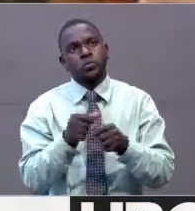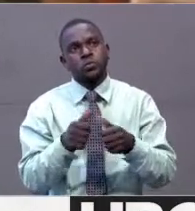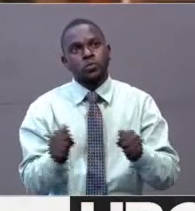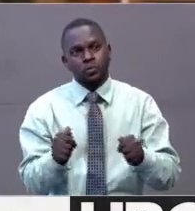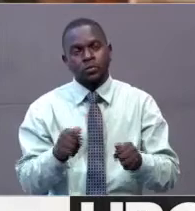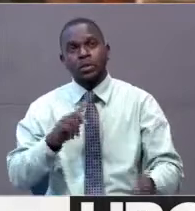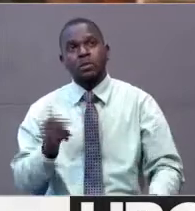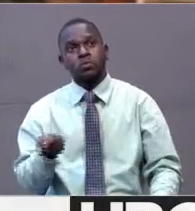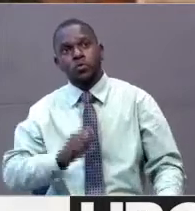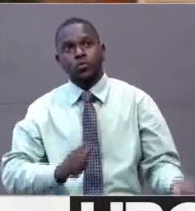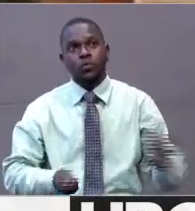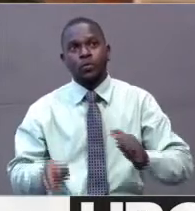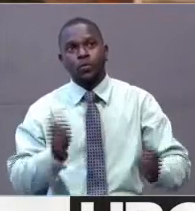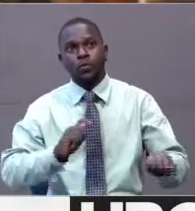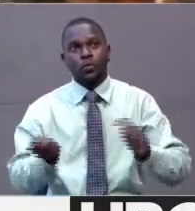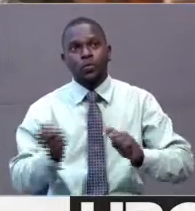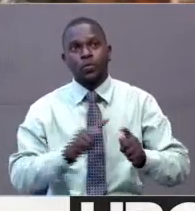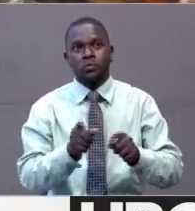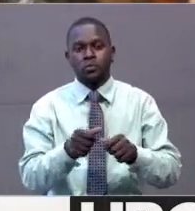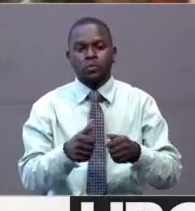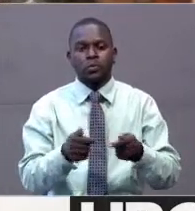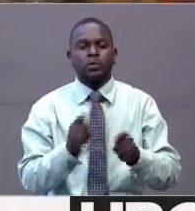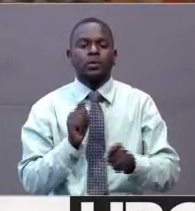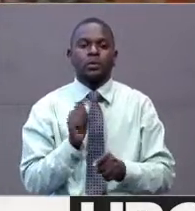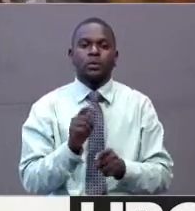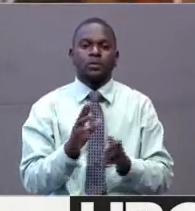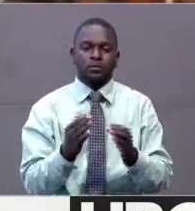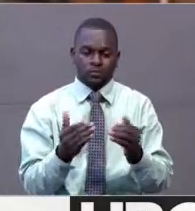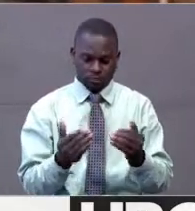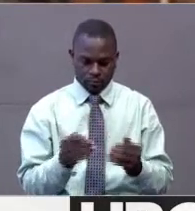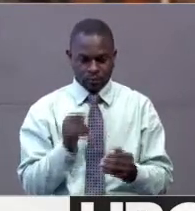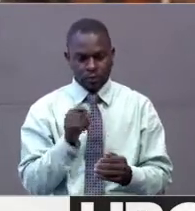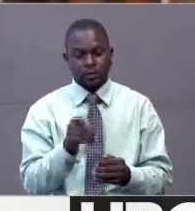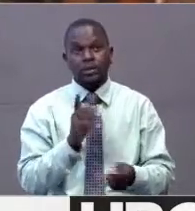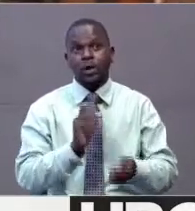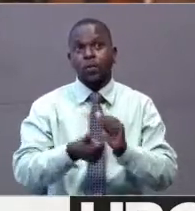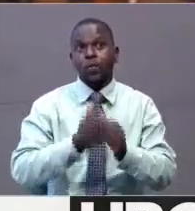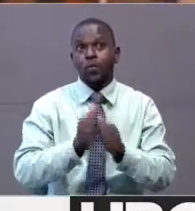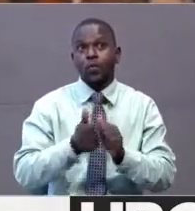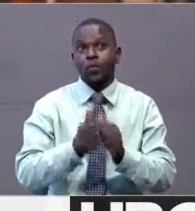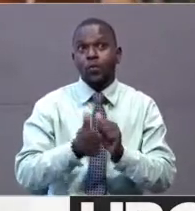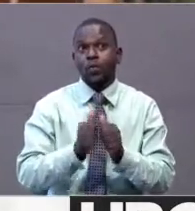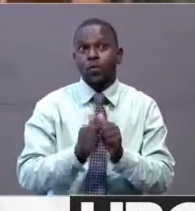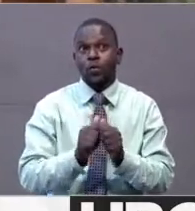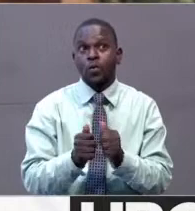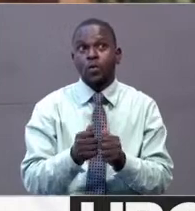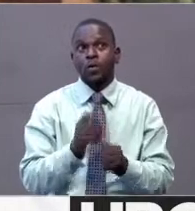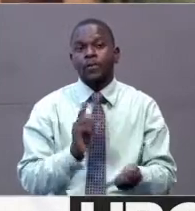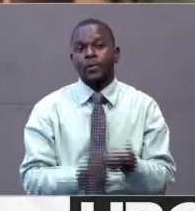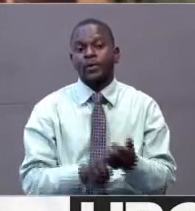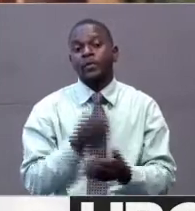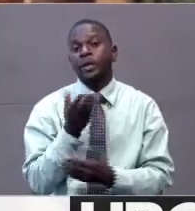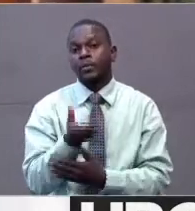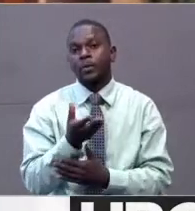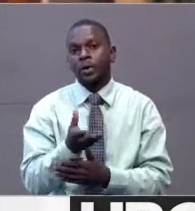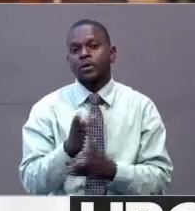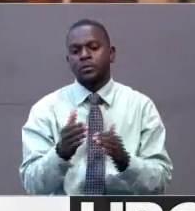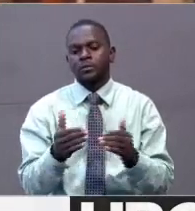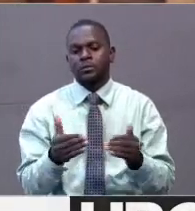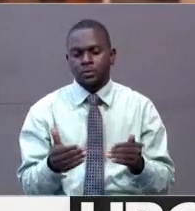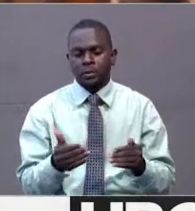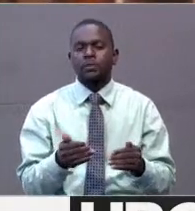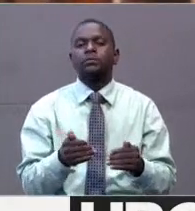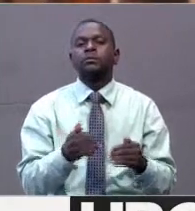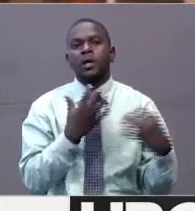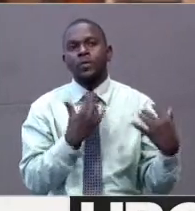podium finish. And apart from that, this tournament, there are benefits, of course. As